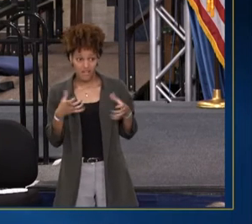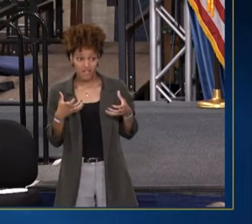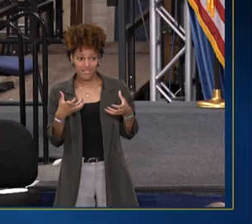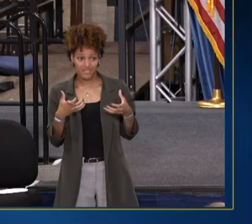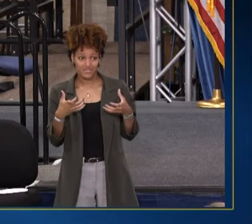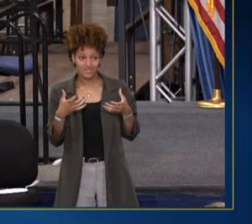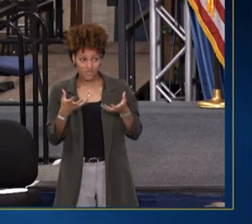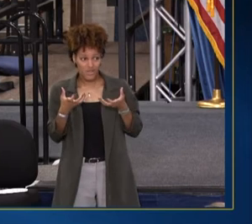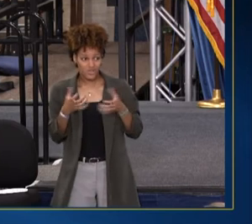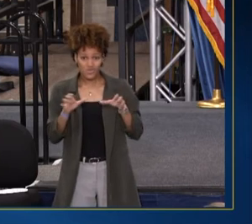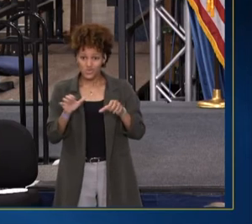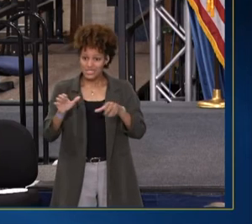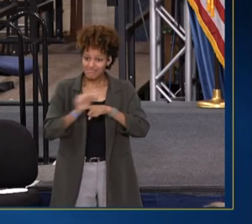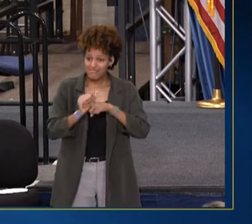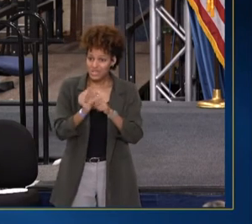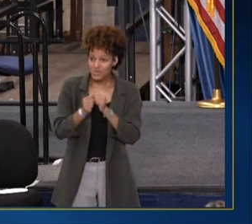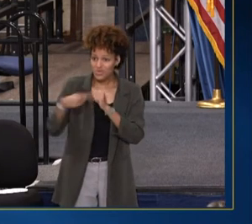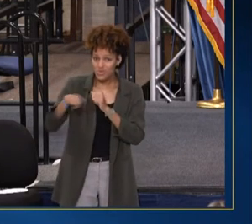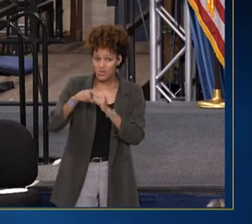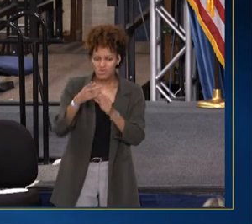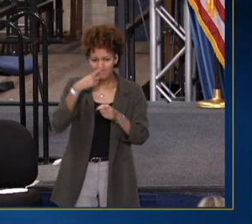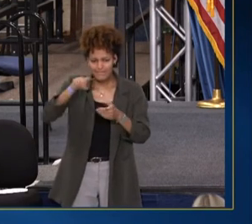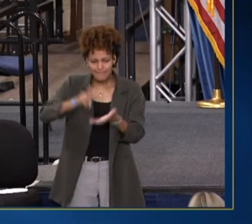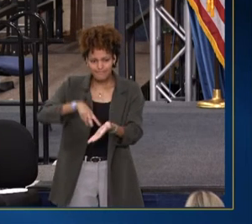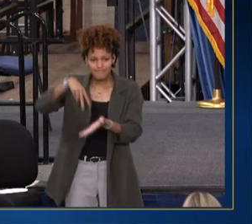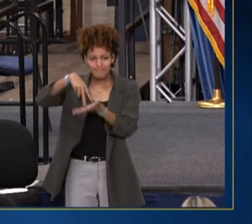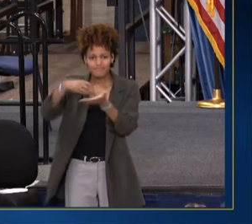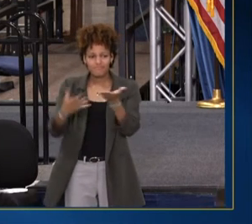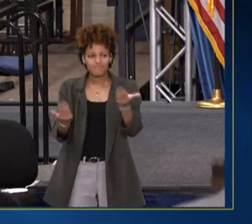all of you. If everyone can stand up.